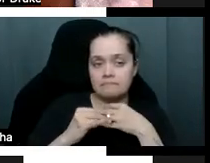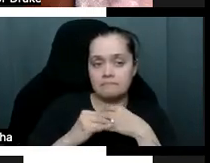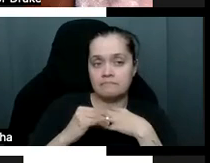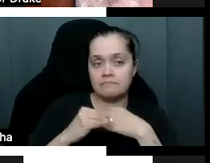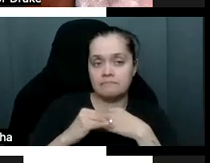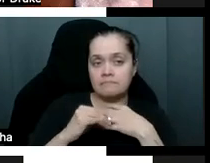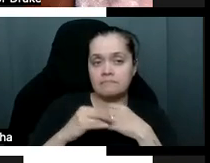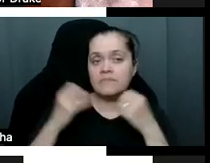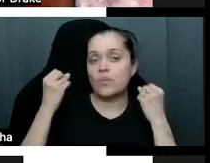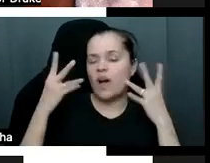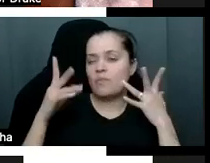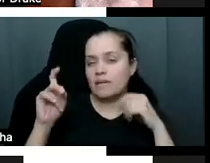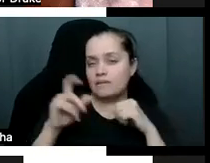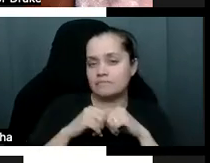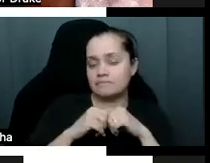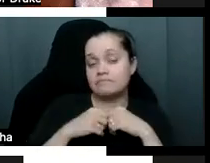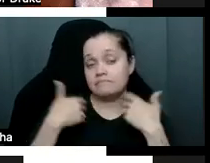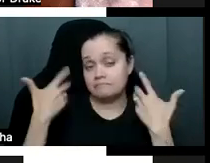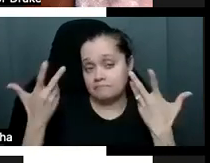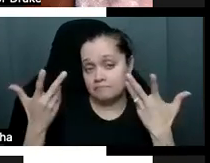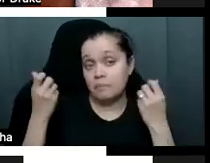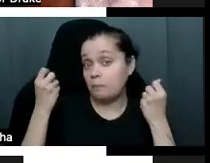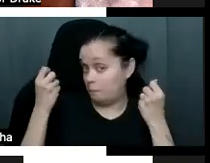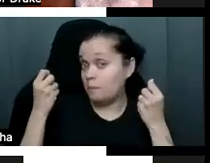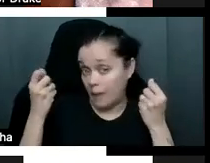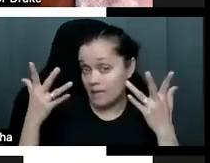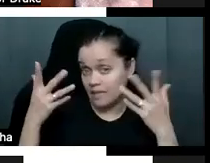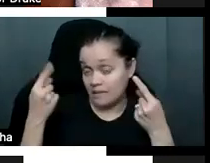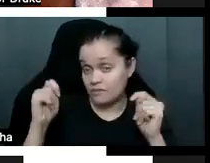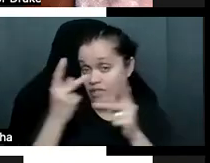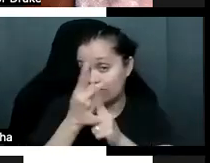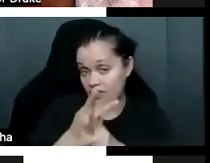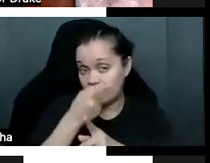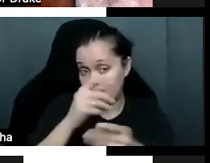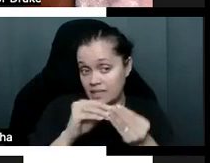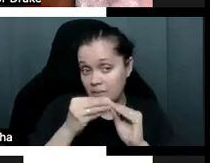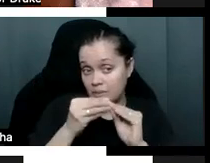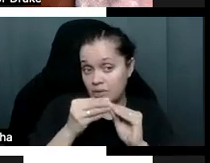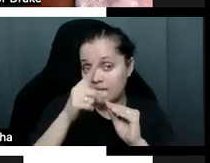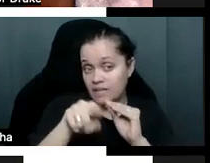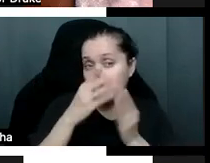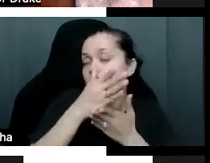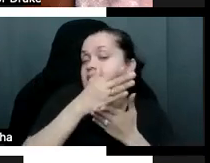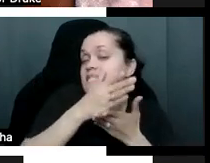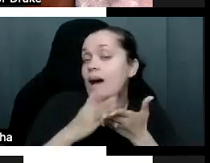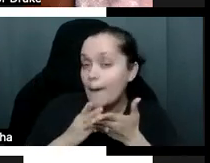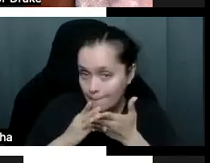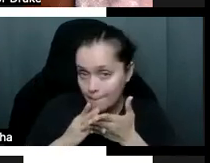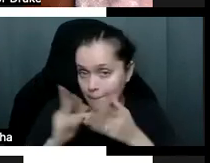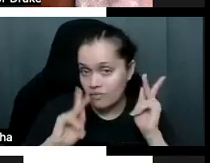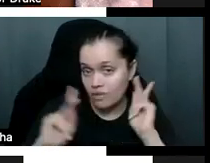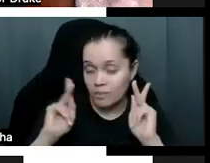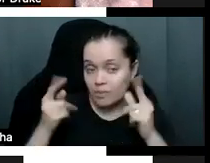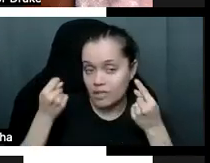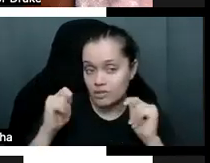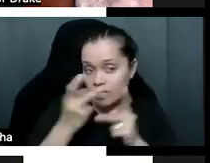So how many? Well, many have tried to figure this out. Here are some of the people who have tried